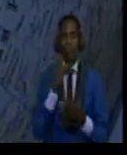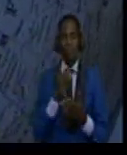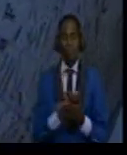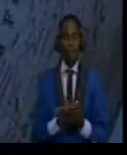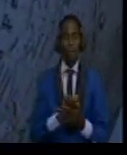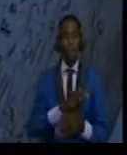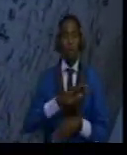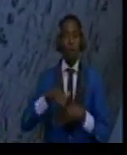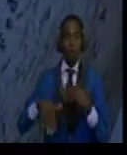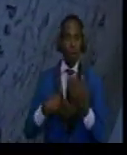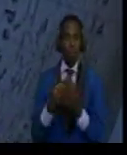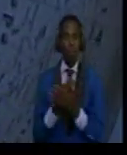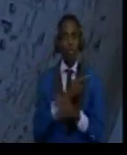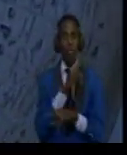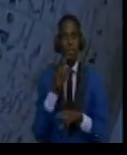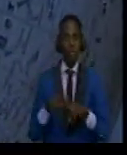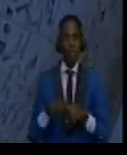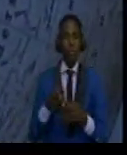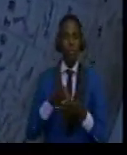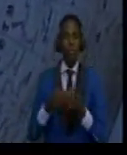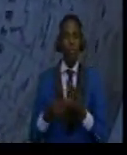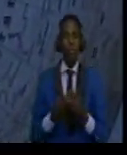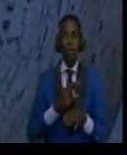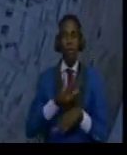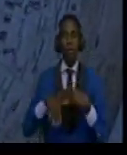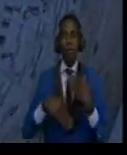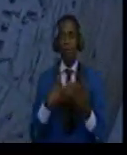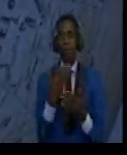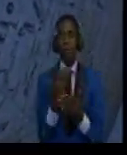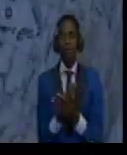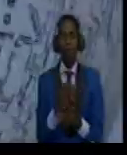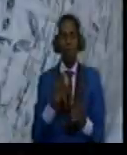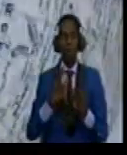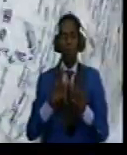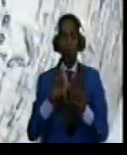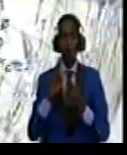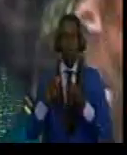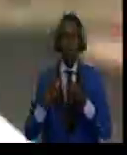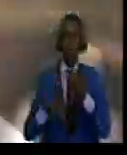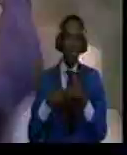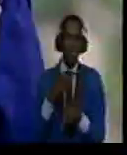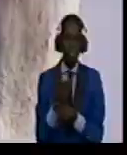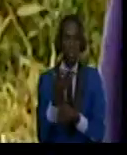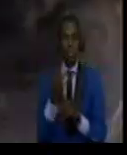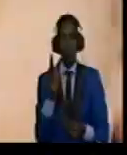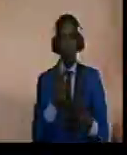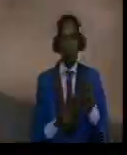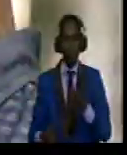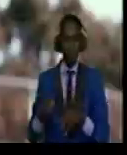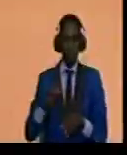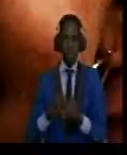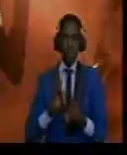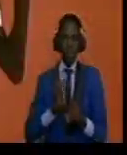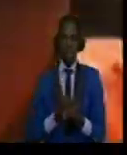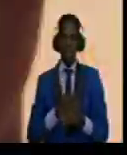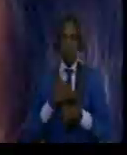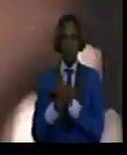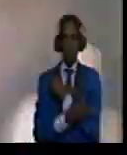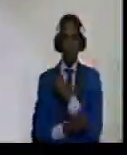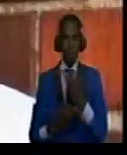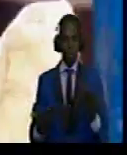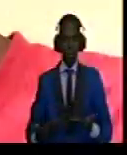groups, all people groups, all kinds of people. That means in a nation here, we have a lot